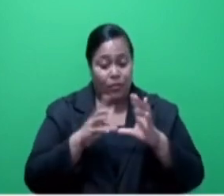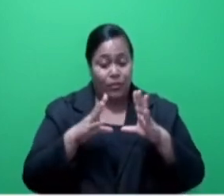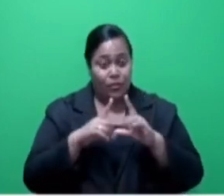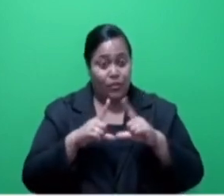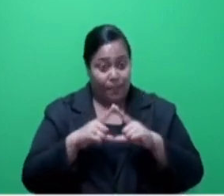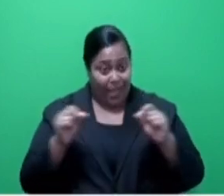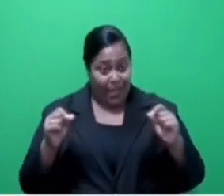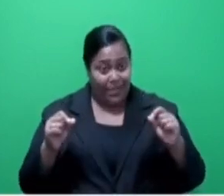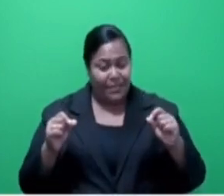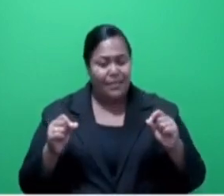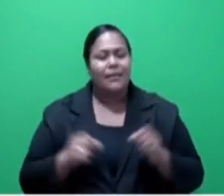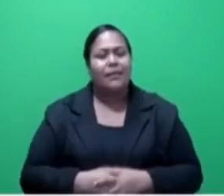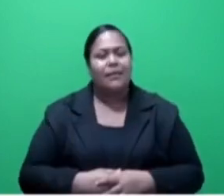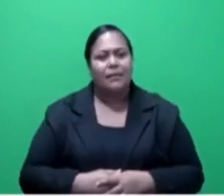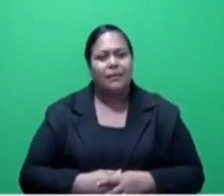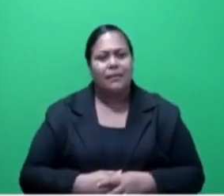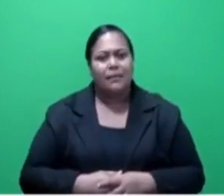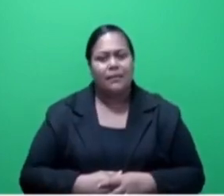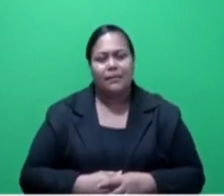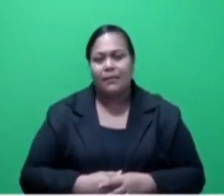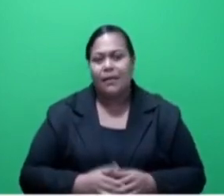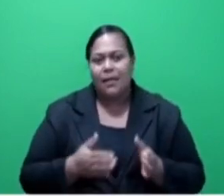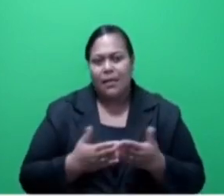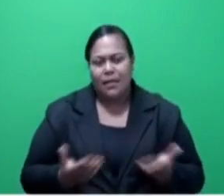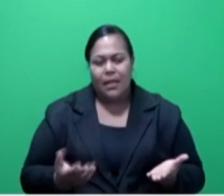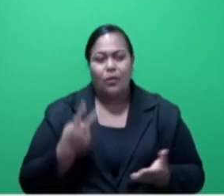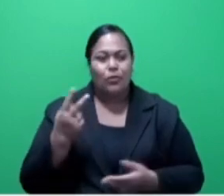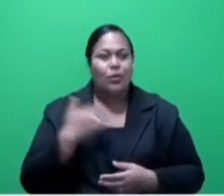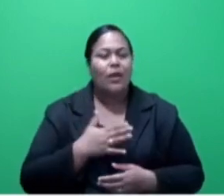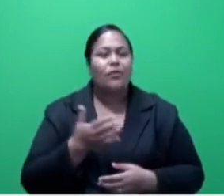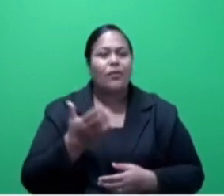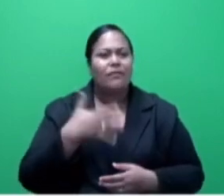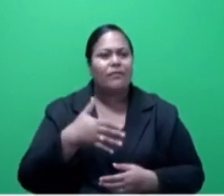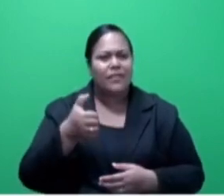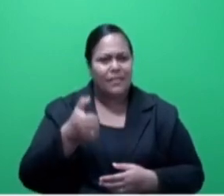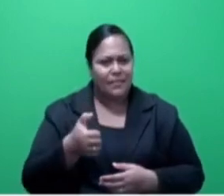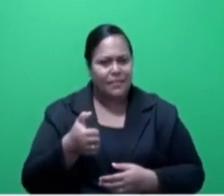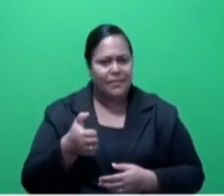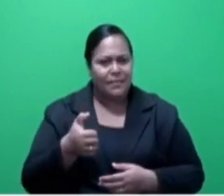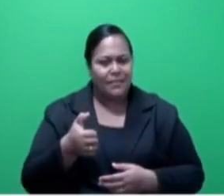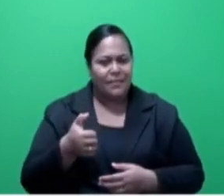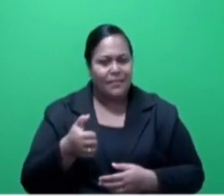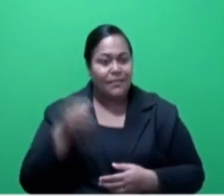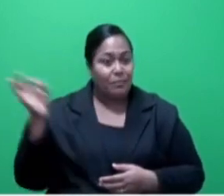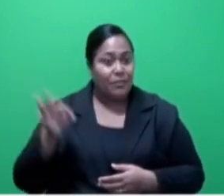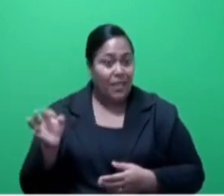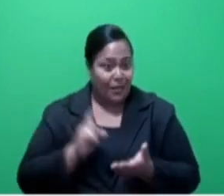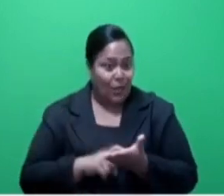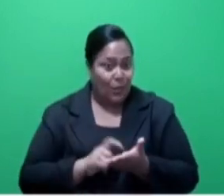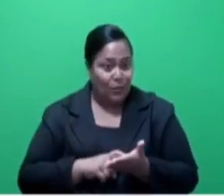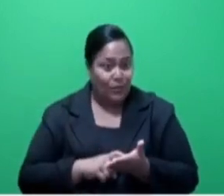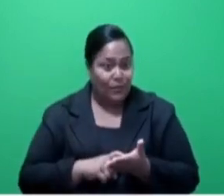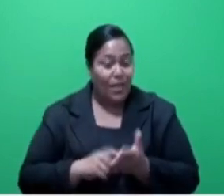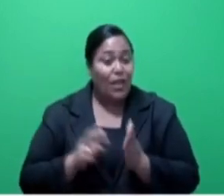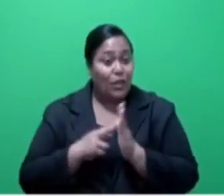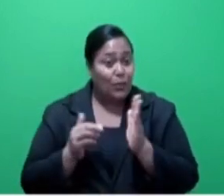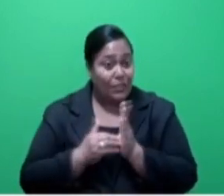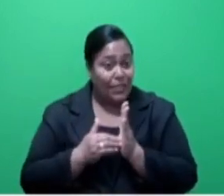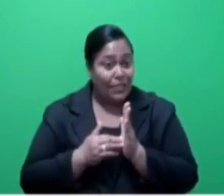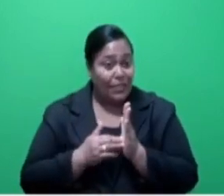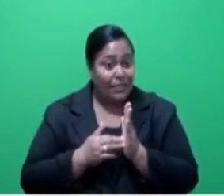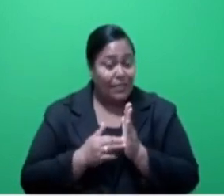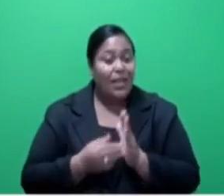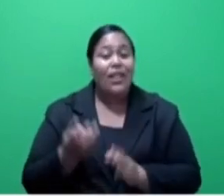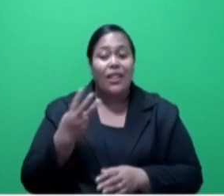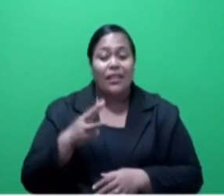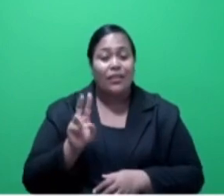235.4% in 2019, now 256.9%. Closer to home, New Zealand, 32% debt to GDP